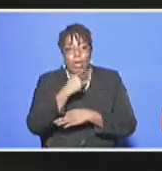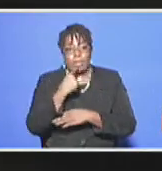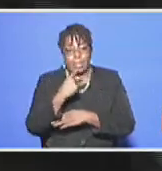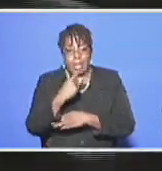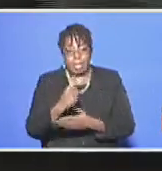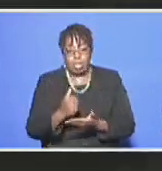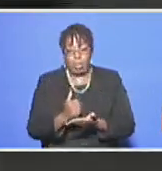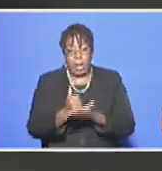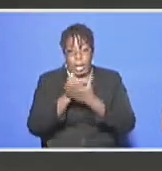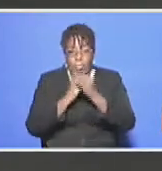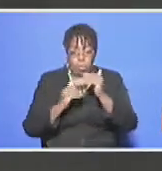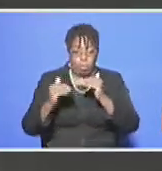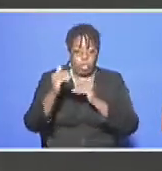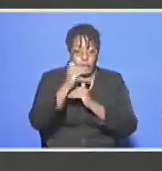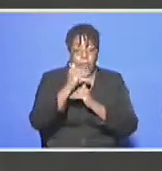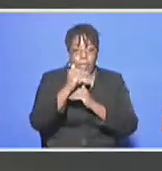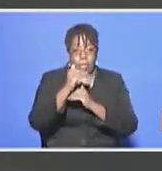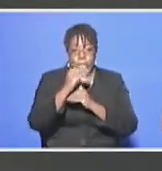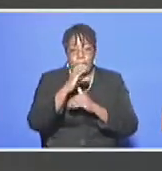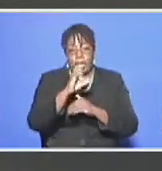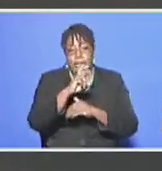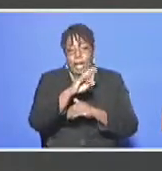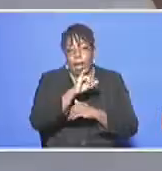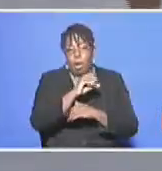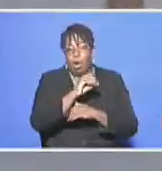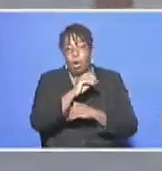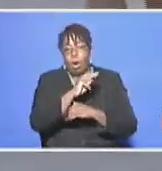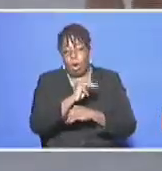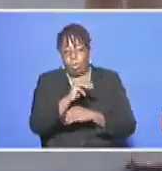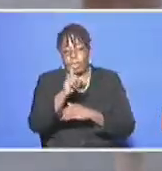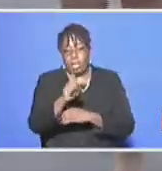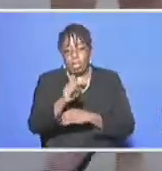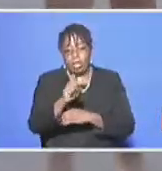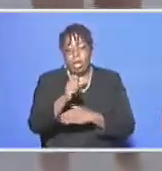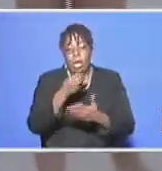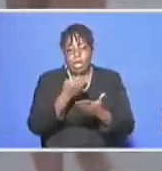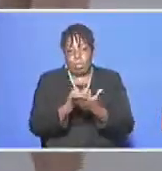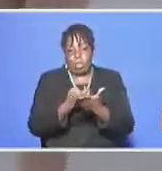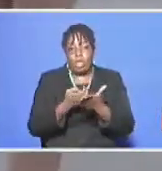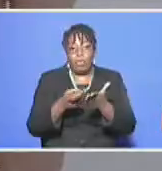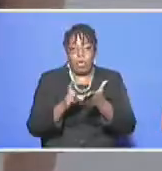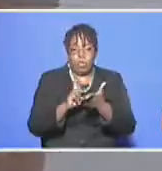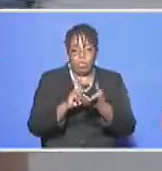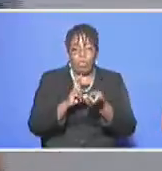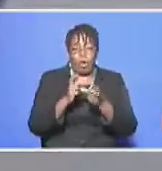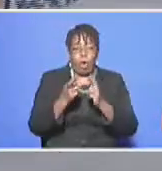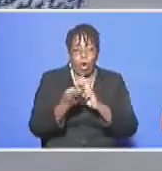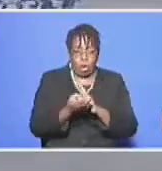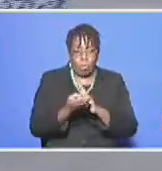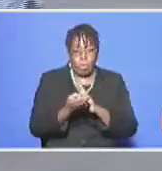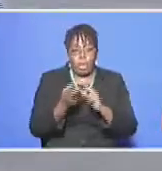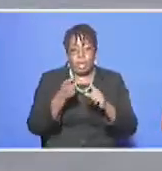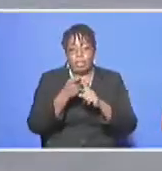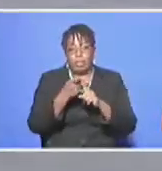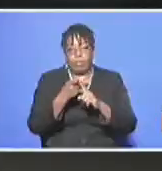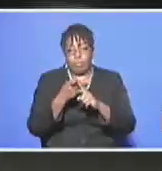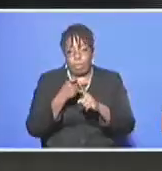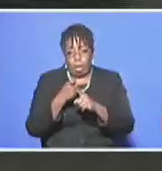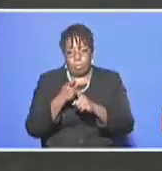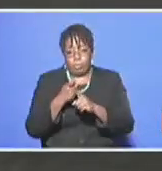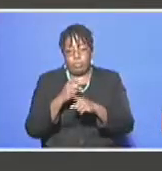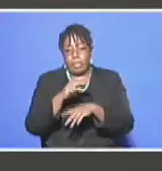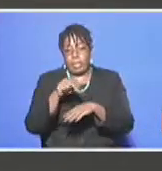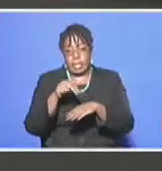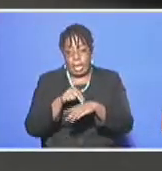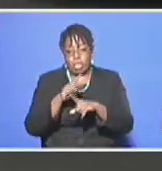help achieve this, CARICOM has embarked on a much-needed community reform. There is also involvement from stakeholders at the